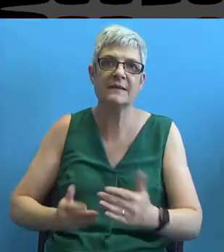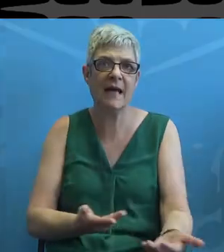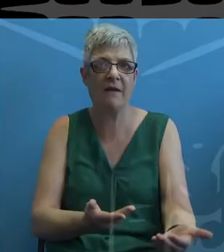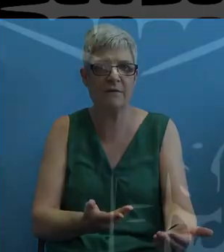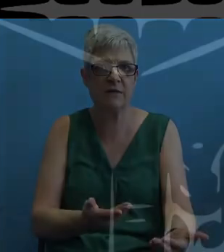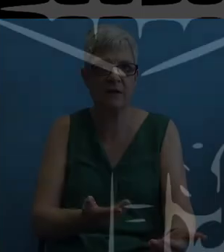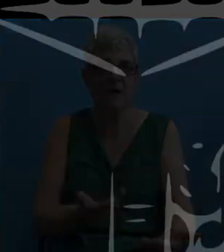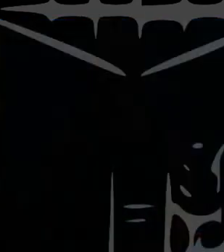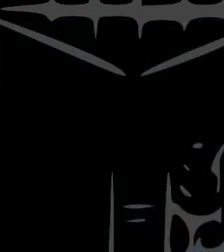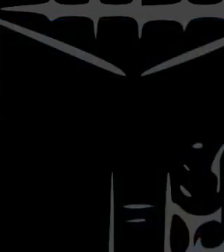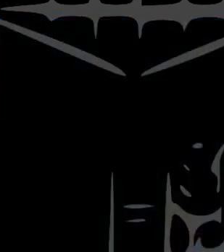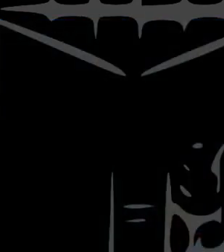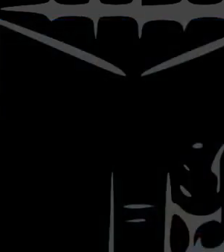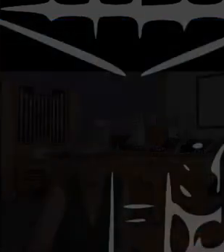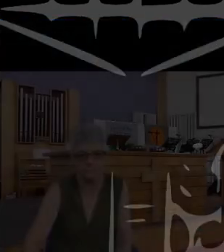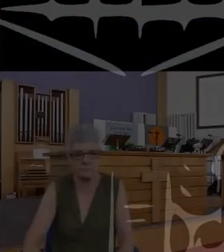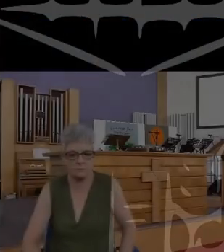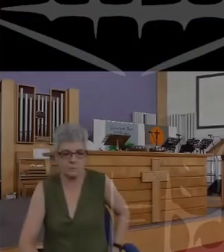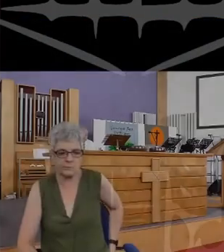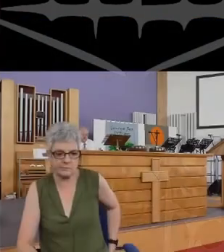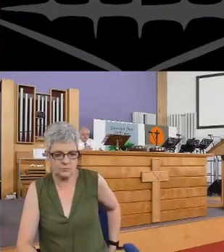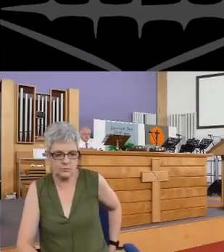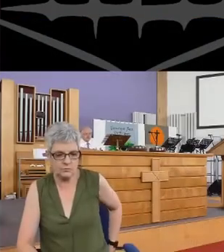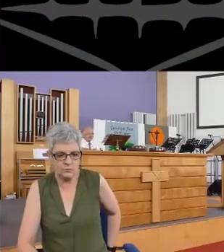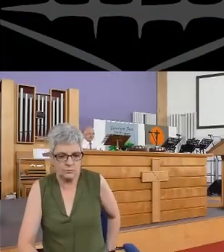serve. From heaven you came, helpless babe.